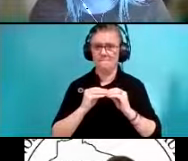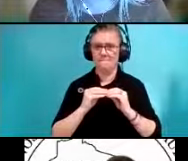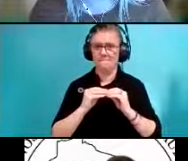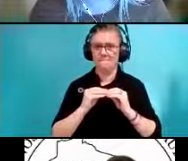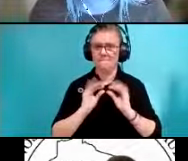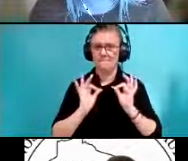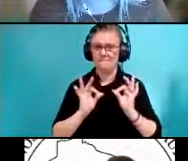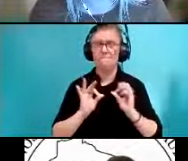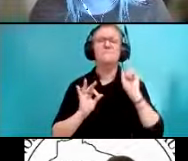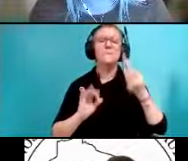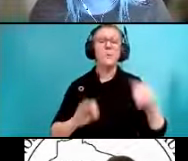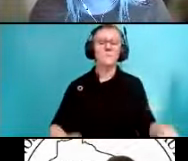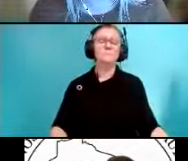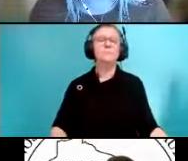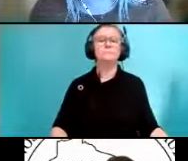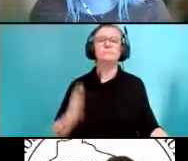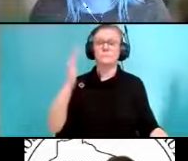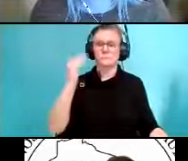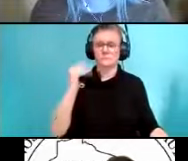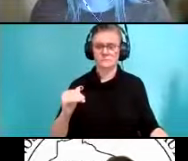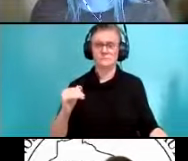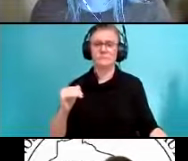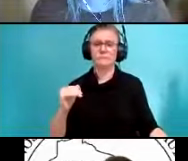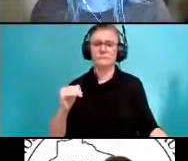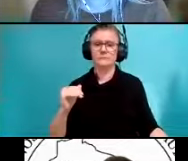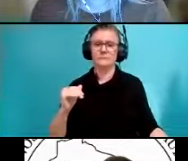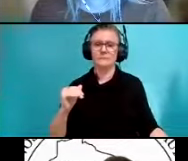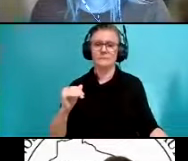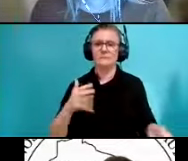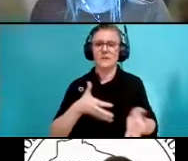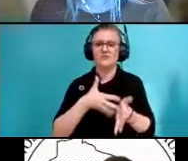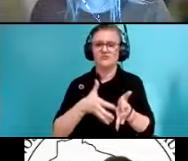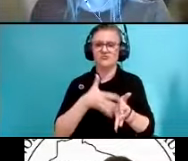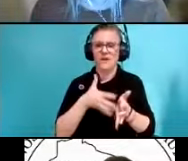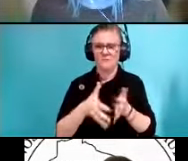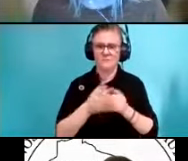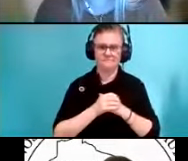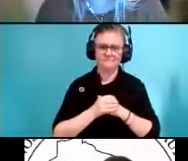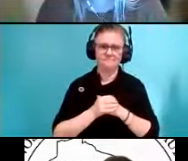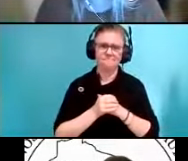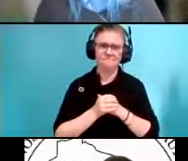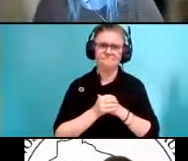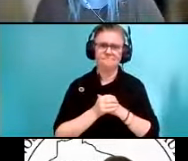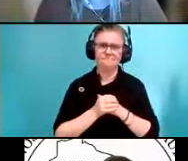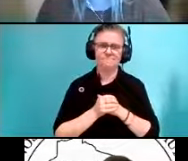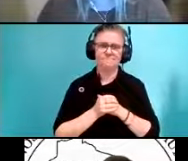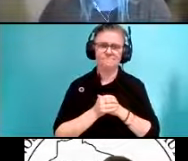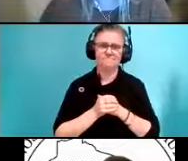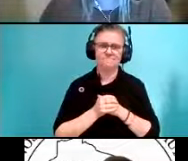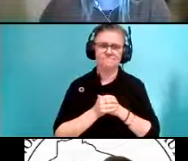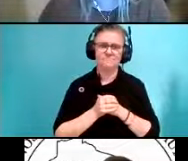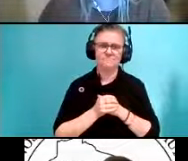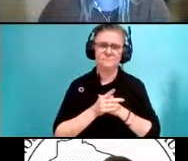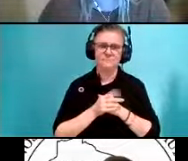No. All right, well, next we'll move on to the draft Tier 1 evaluation results.